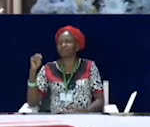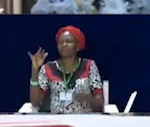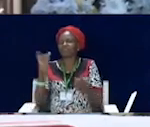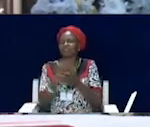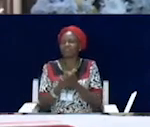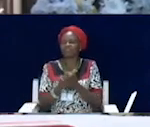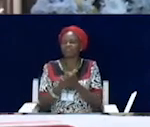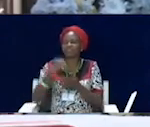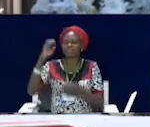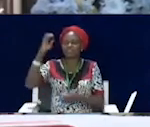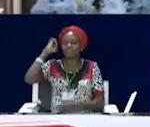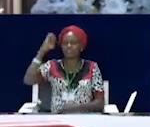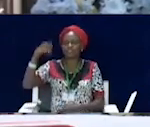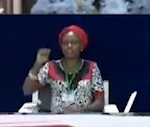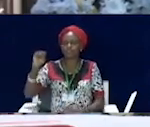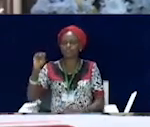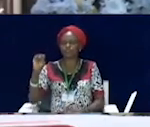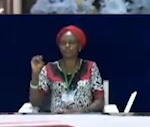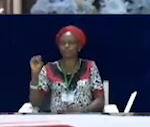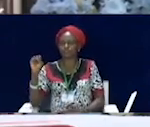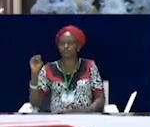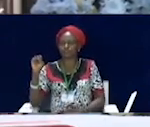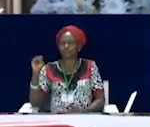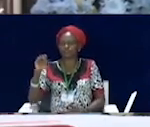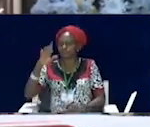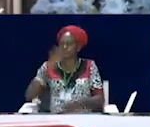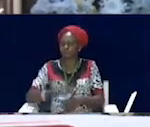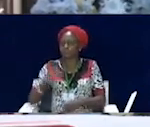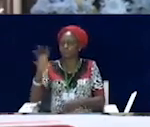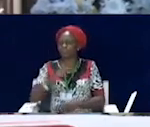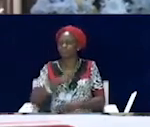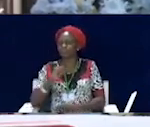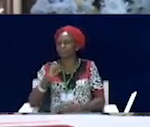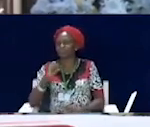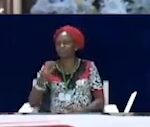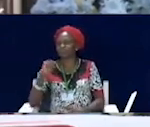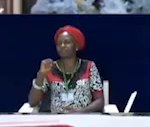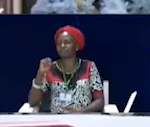that he should touch them.